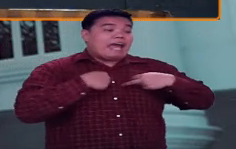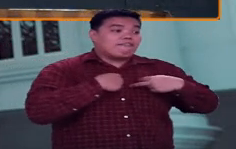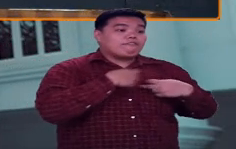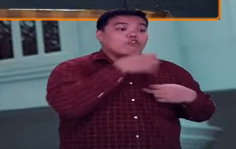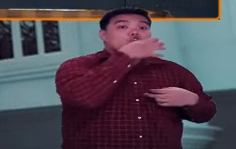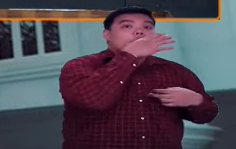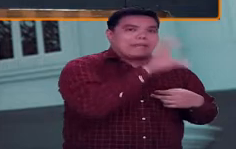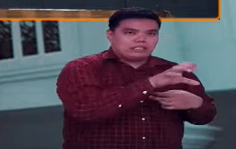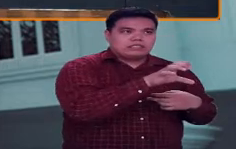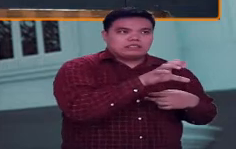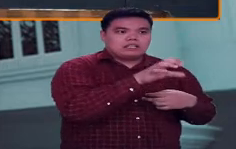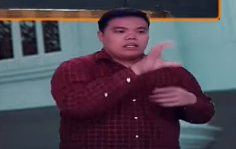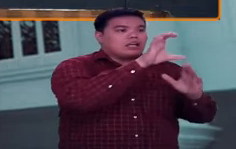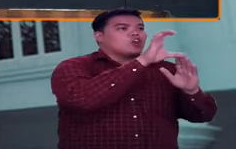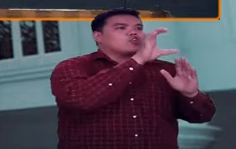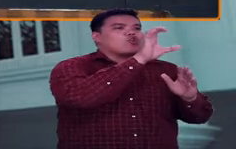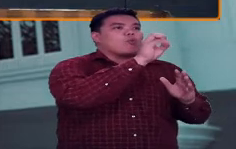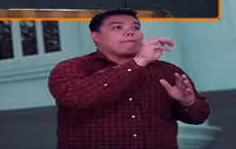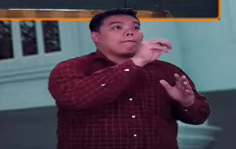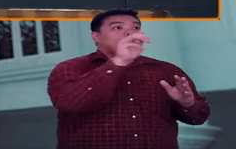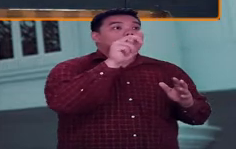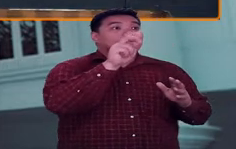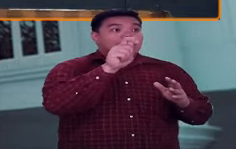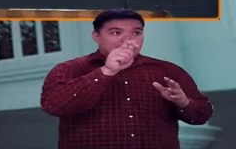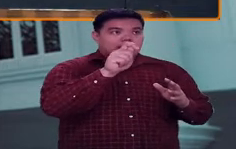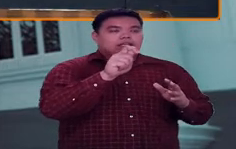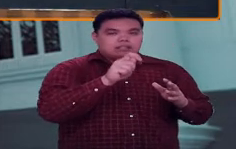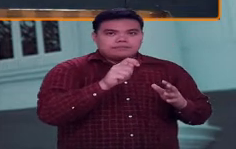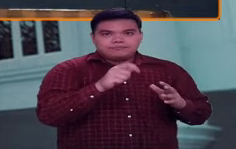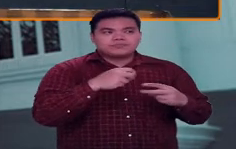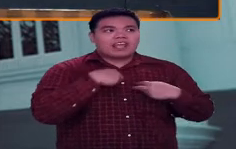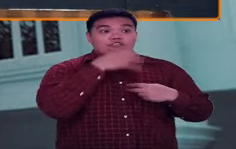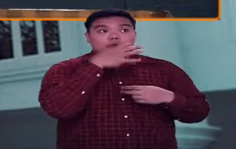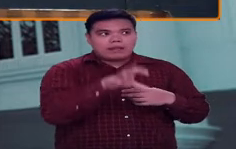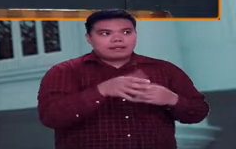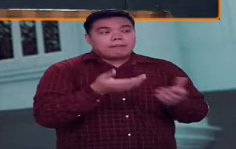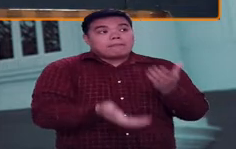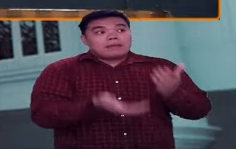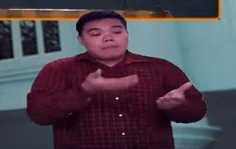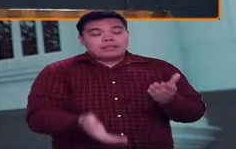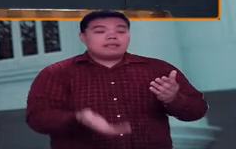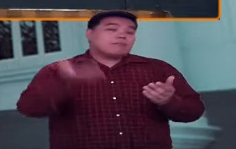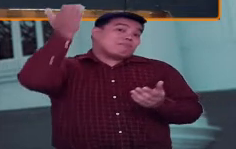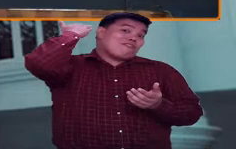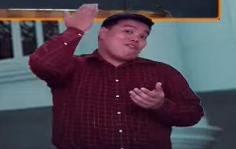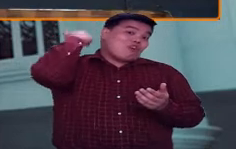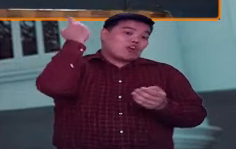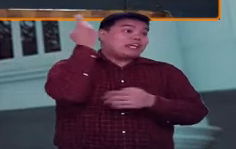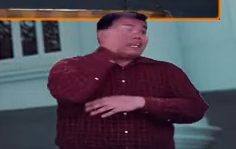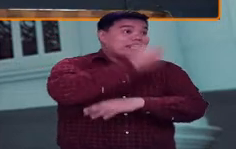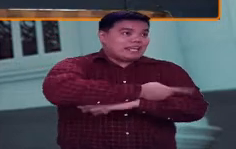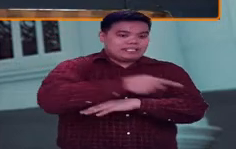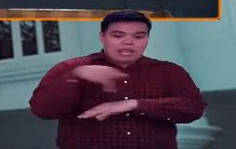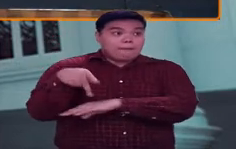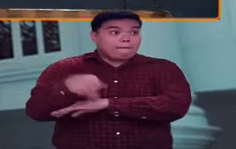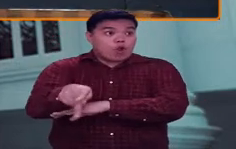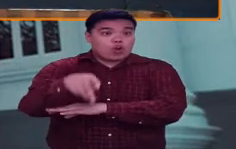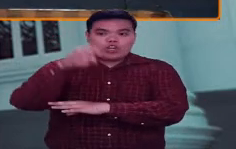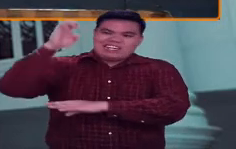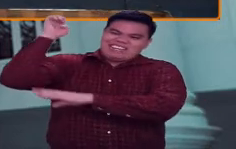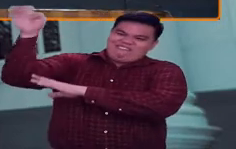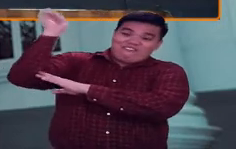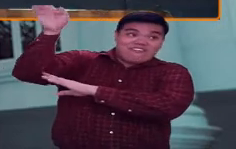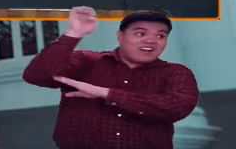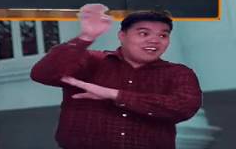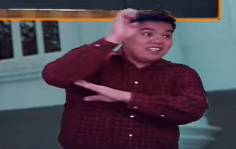who have tried to study this and understand these things, and they say that in those days when Paul was